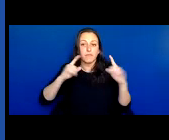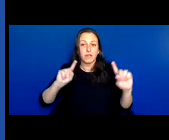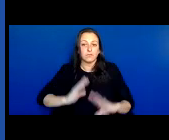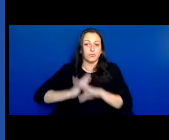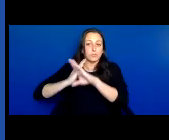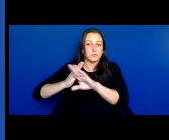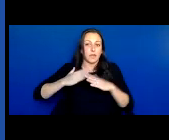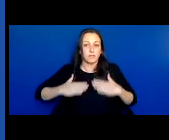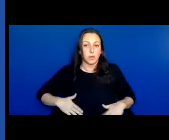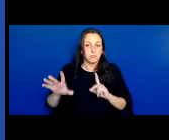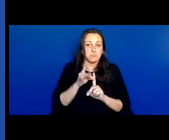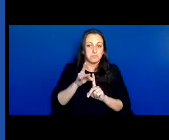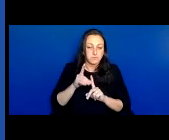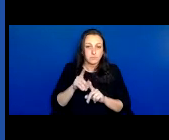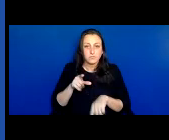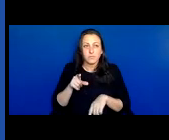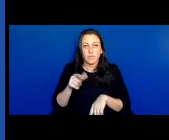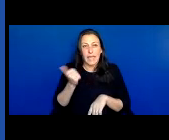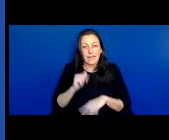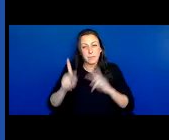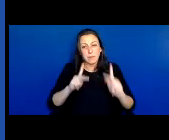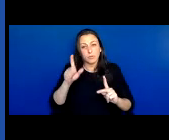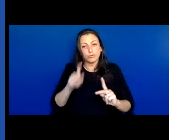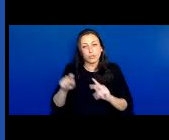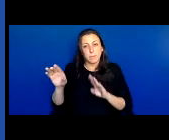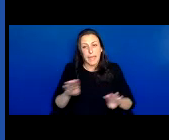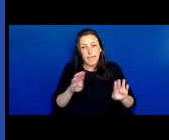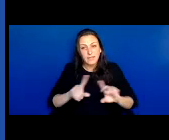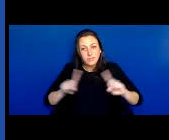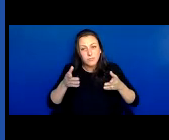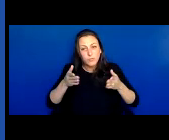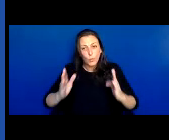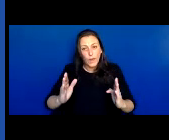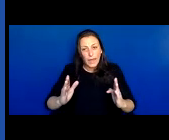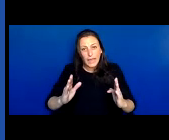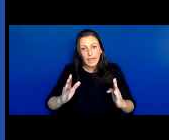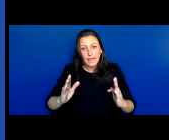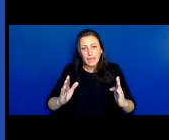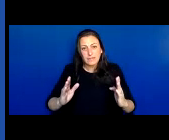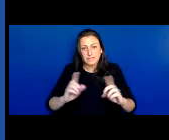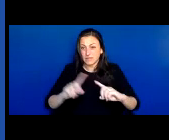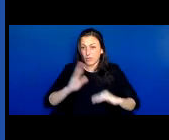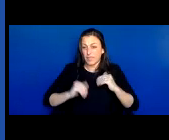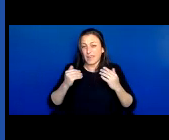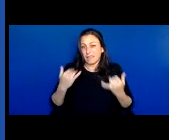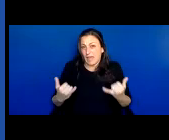doing differently than what they're doing now,